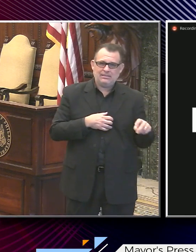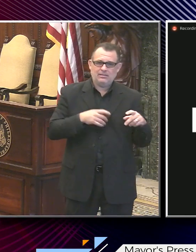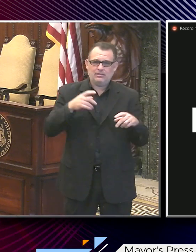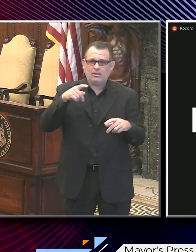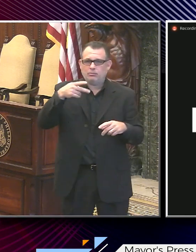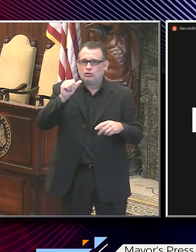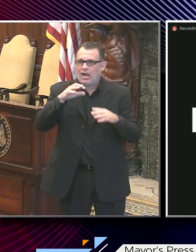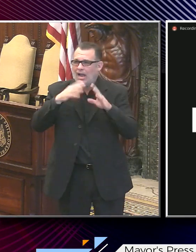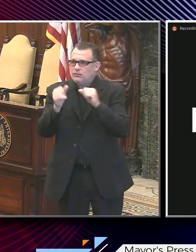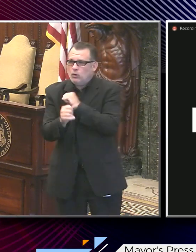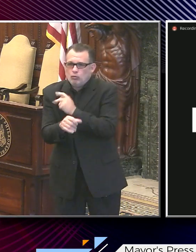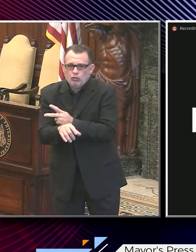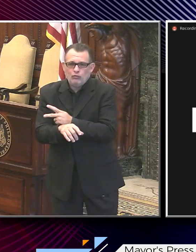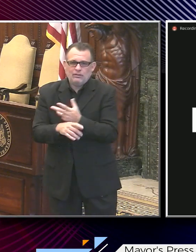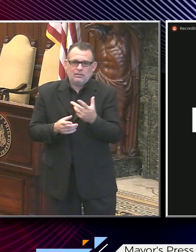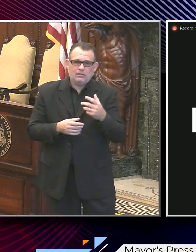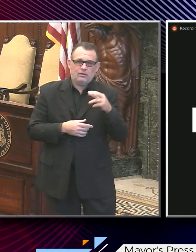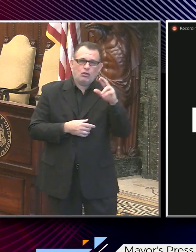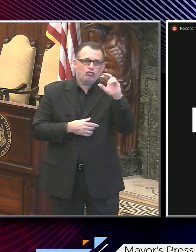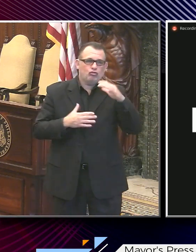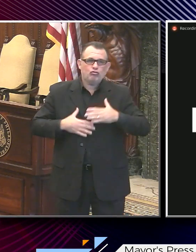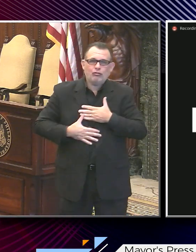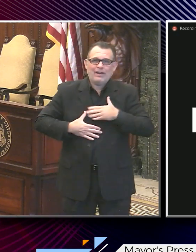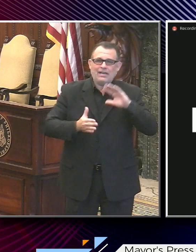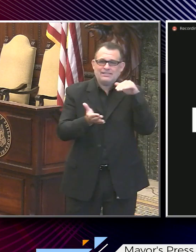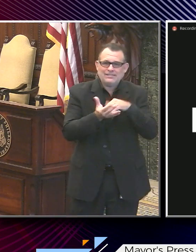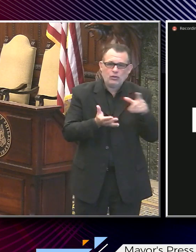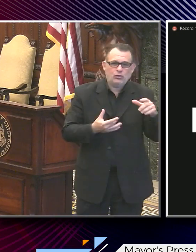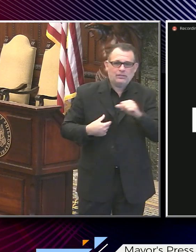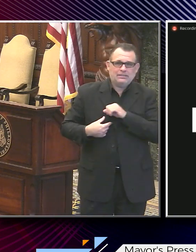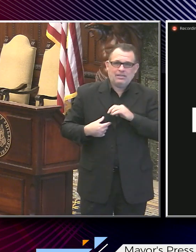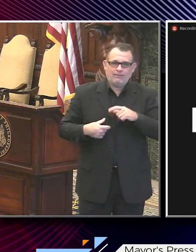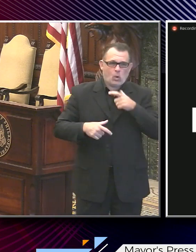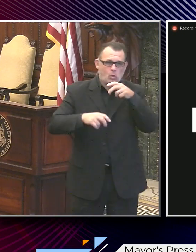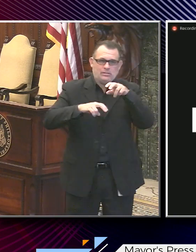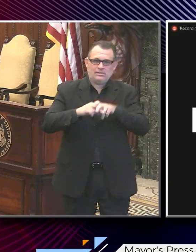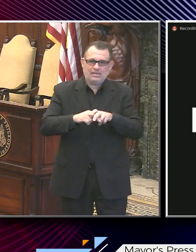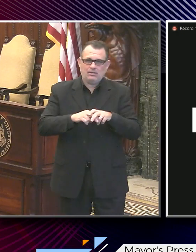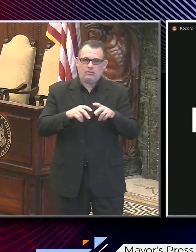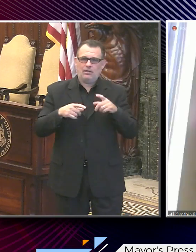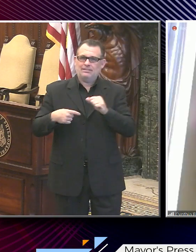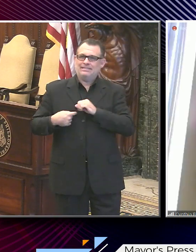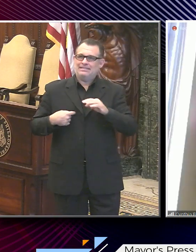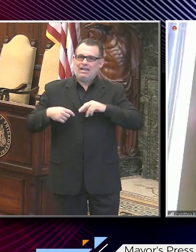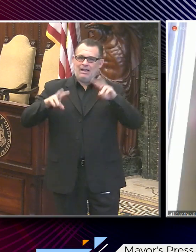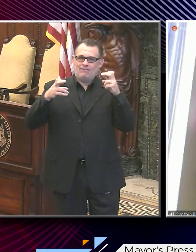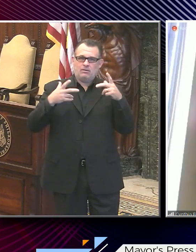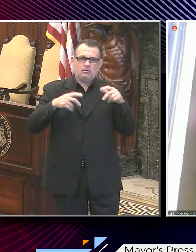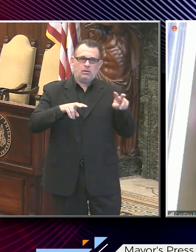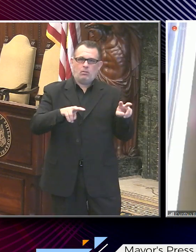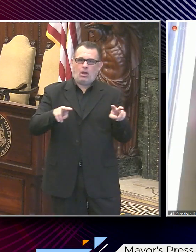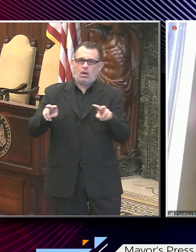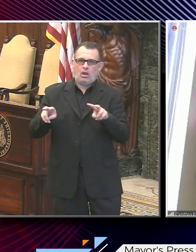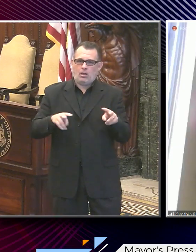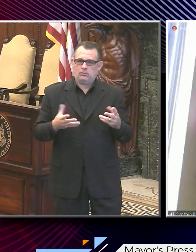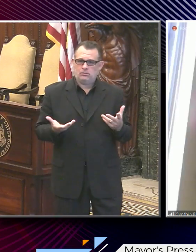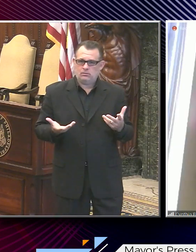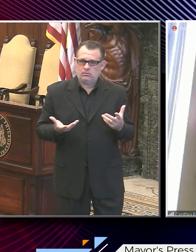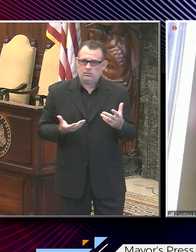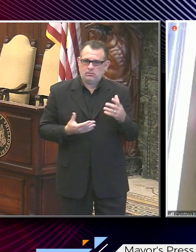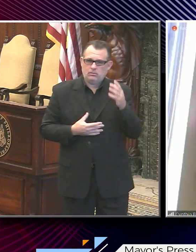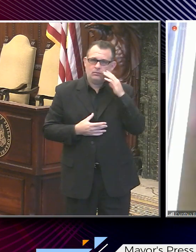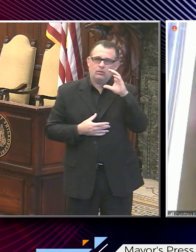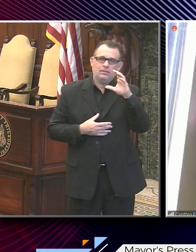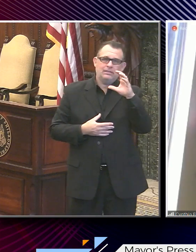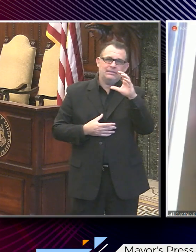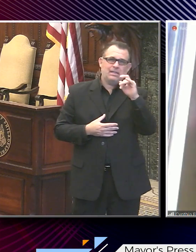rec center, the recreation department? Could you just give us a little more details about that? Sure, Dale, there are a few different pieces to